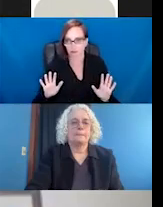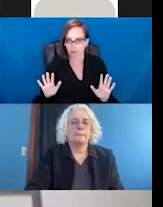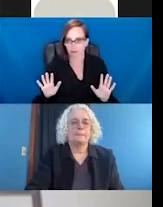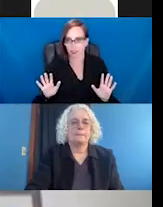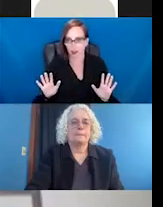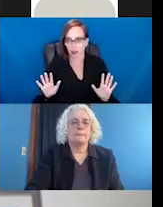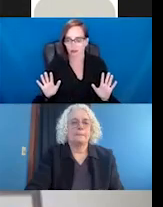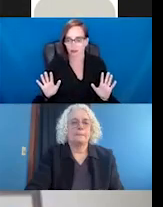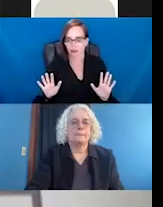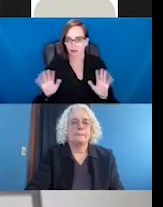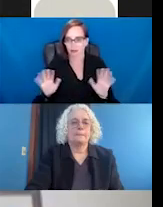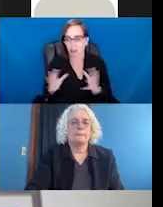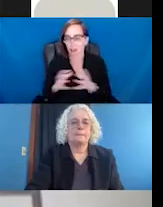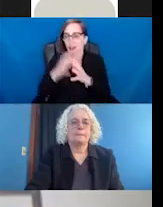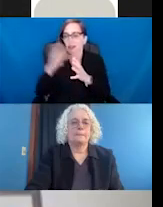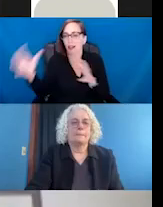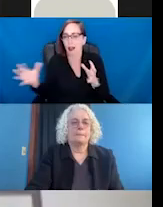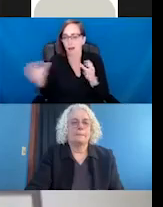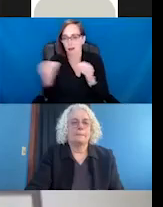more work and a lot